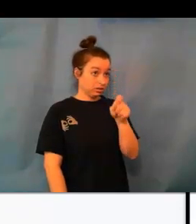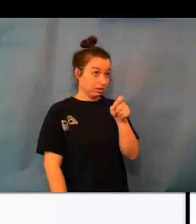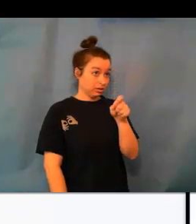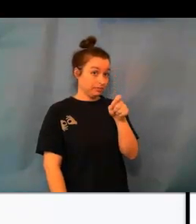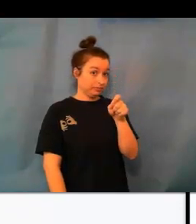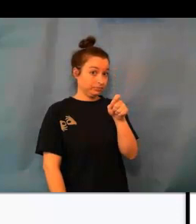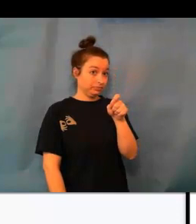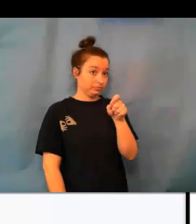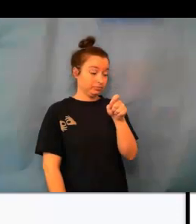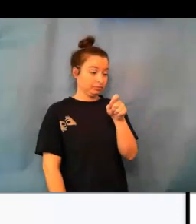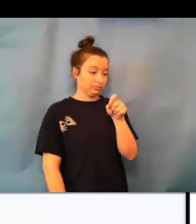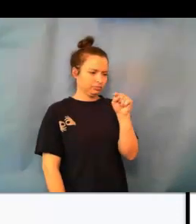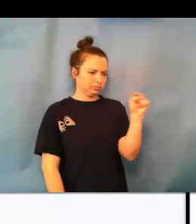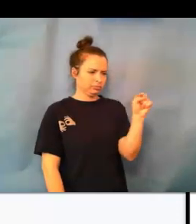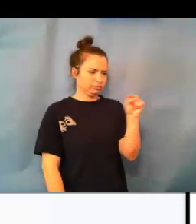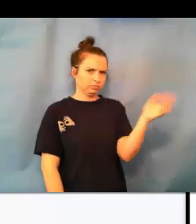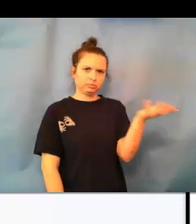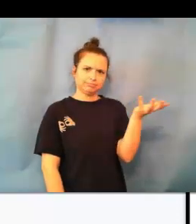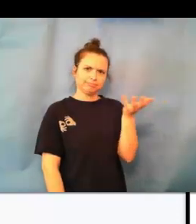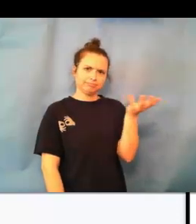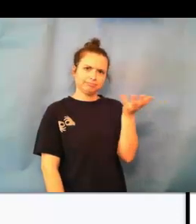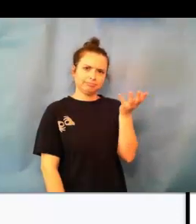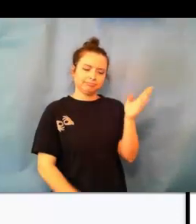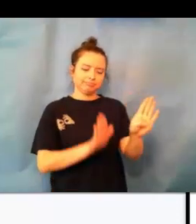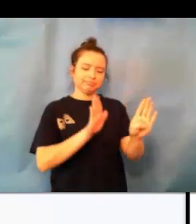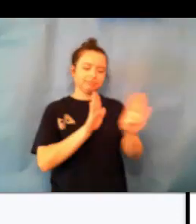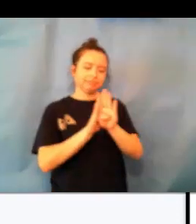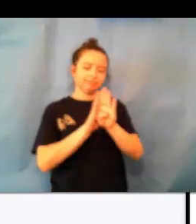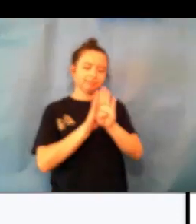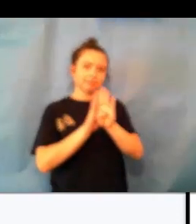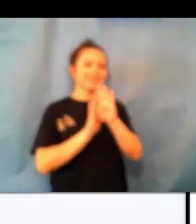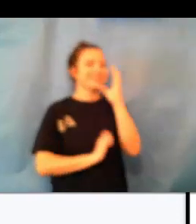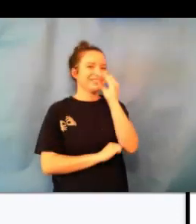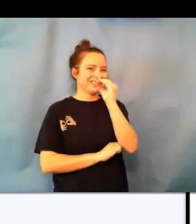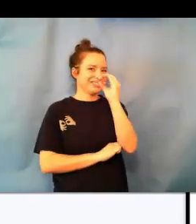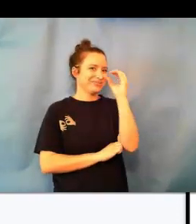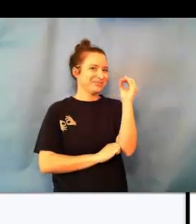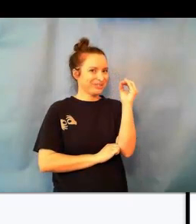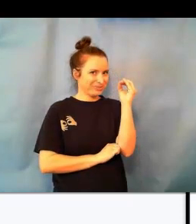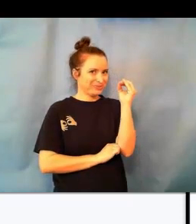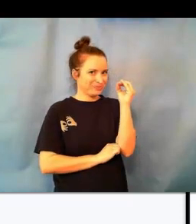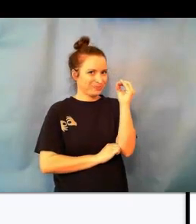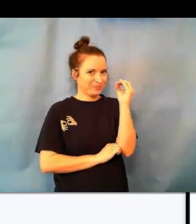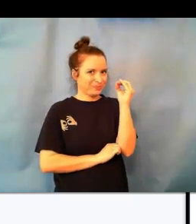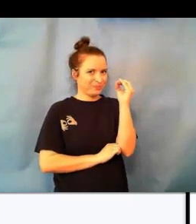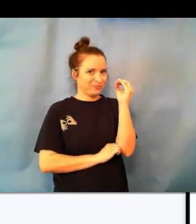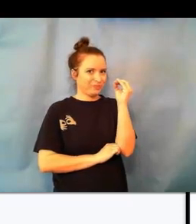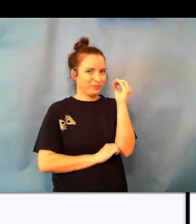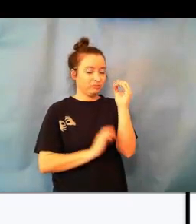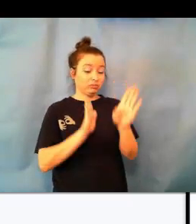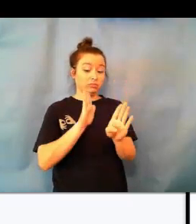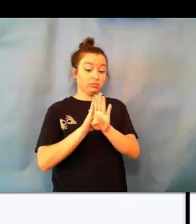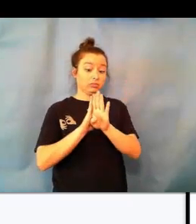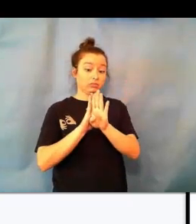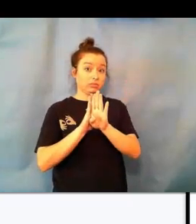to divide. Then where is my minute hand pointing? Good, at the o'clock. When it goes to the